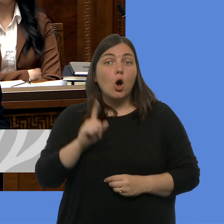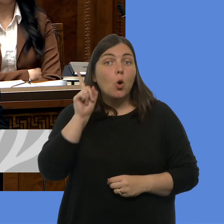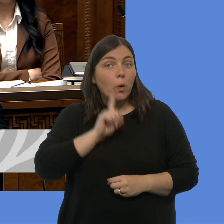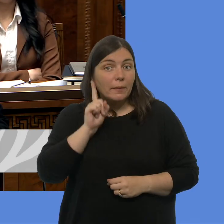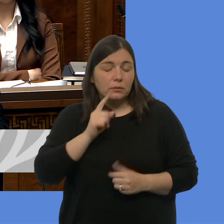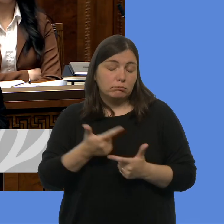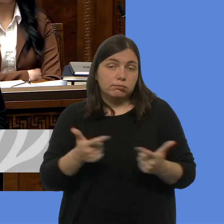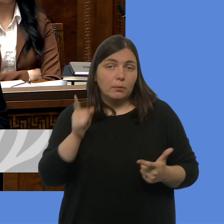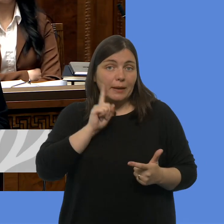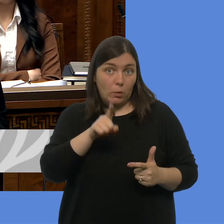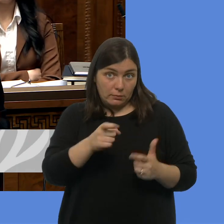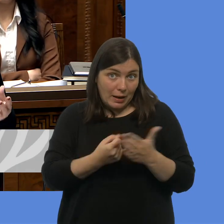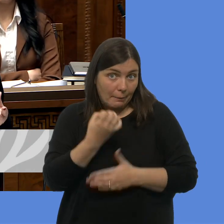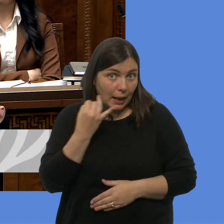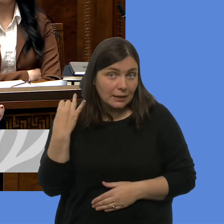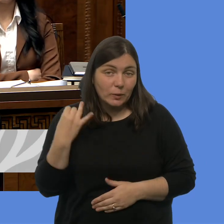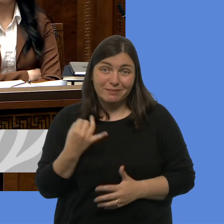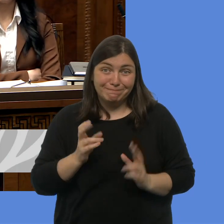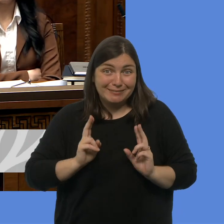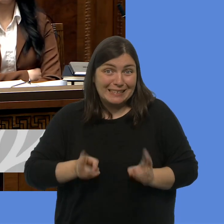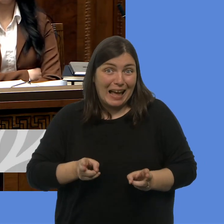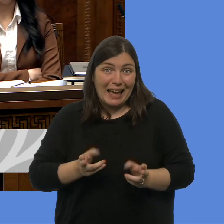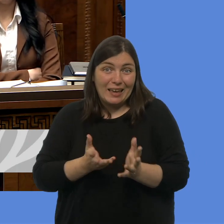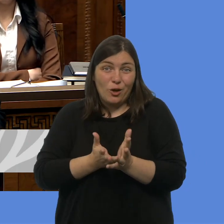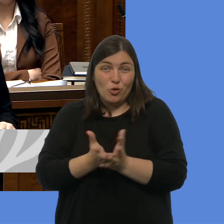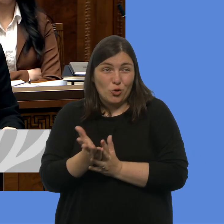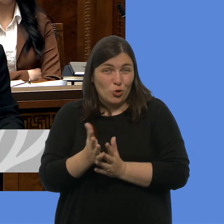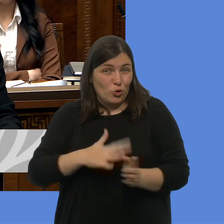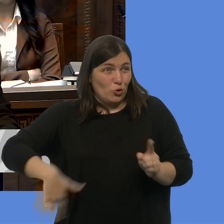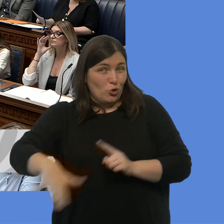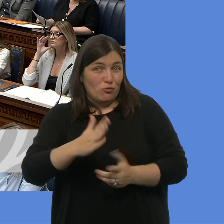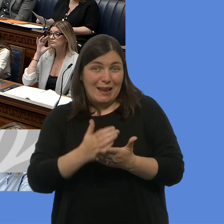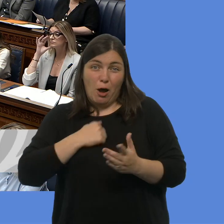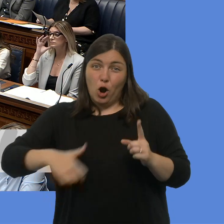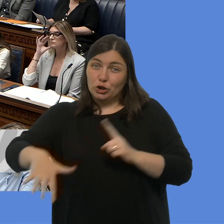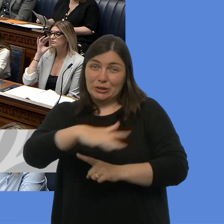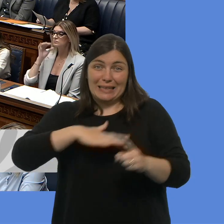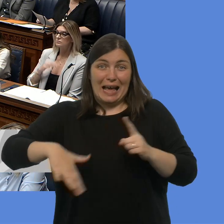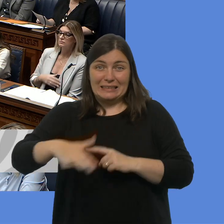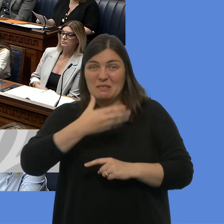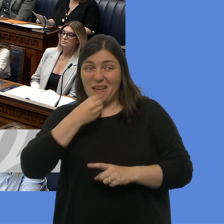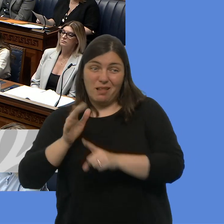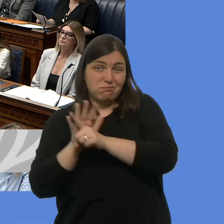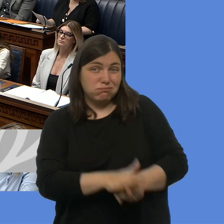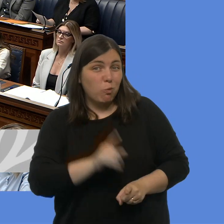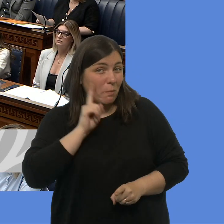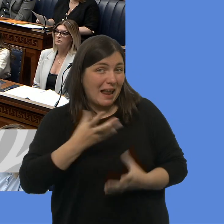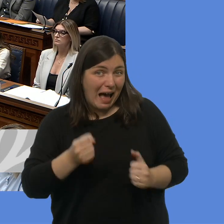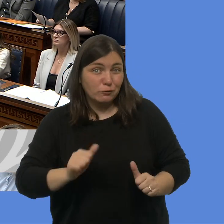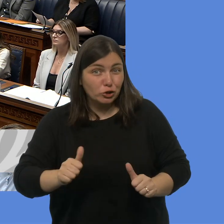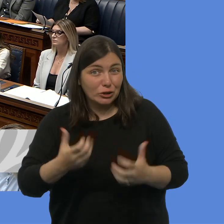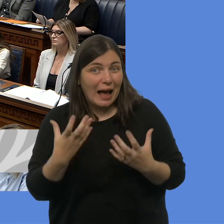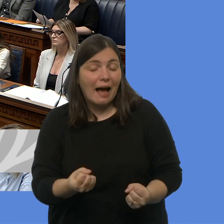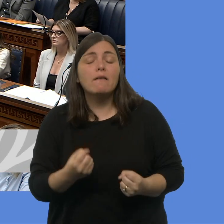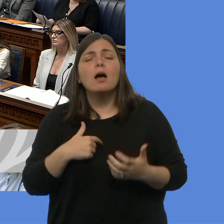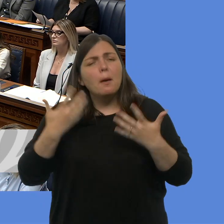continuing to lose their lives in this, what is a deeply ingrained misogynistic society. So I can say to you that we are making progress, but